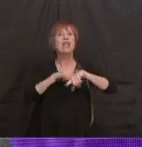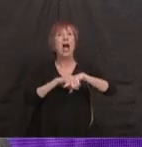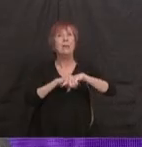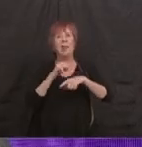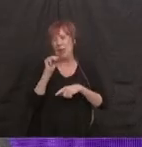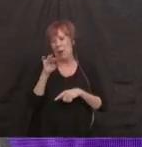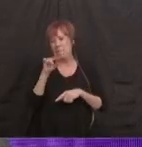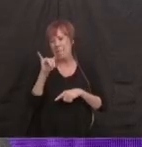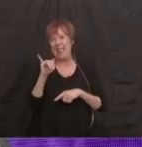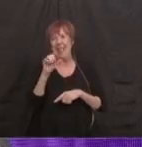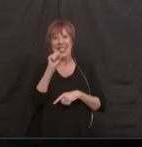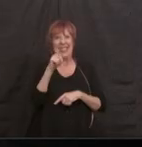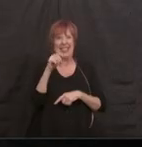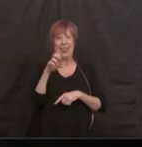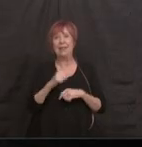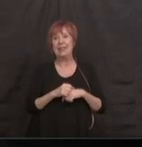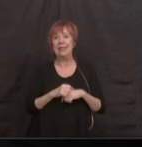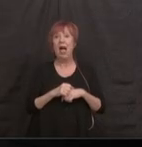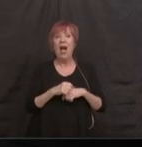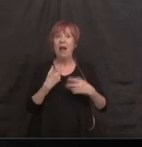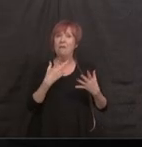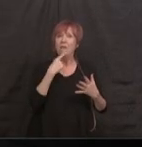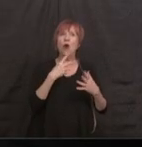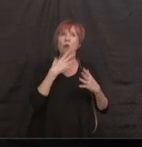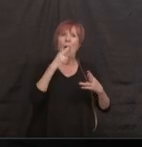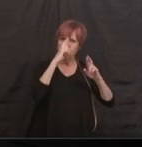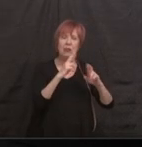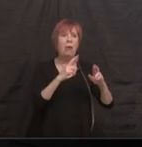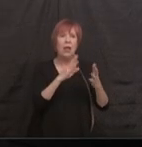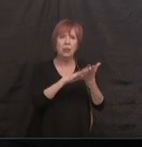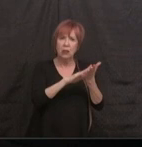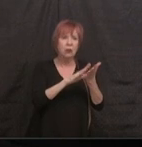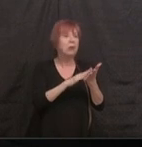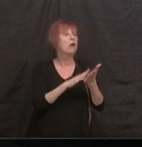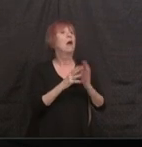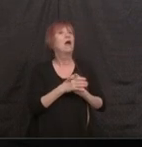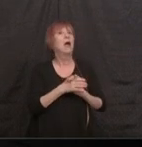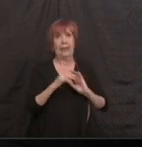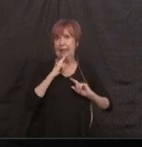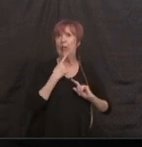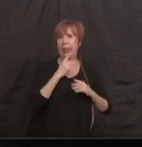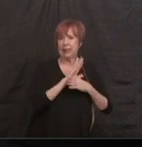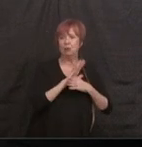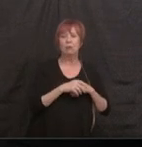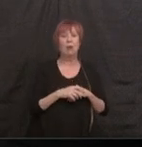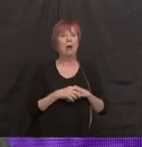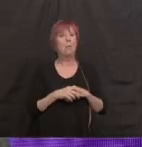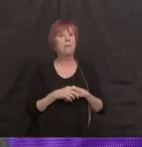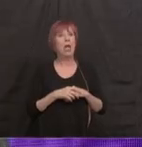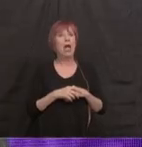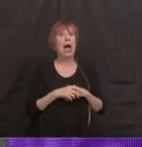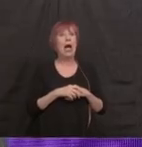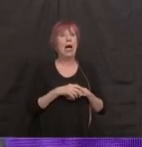very feted. It got like Emmy nods and Golden Globe nods, and it was a really serious piece. And I vetted